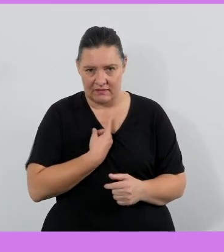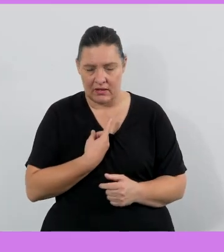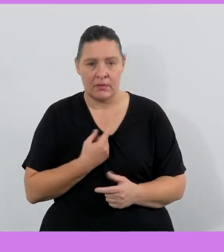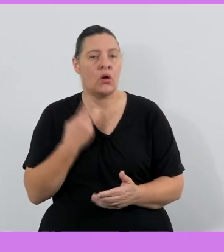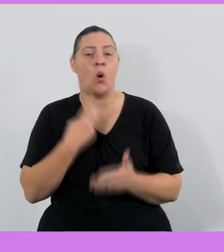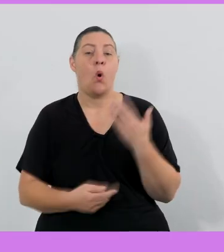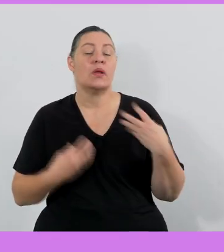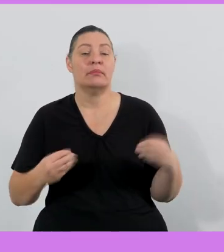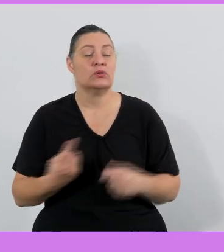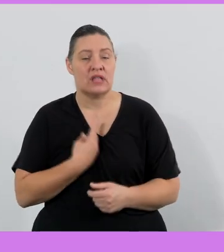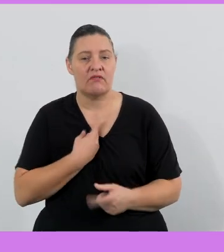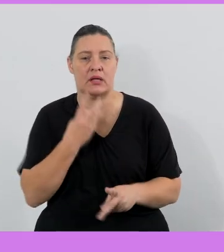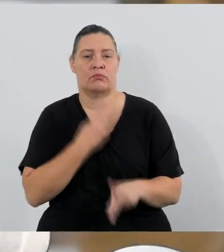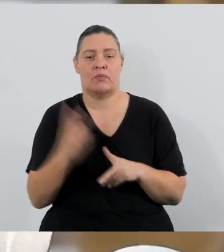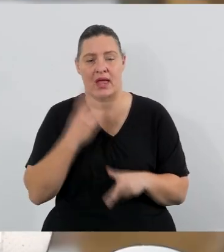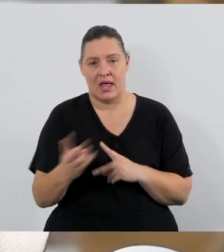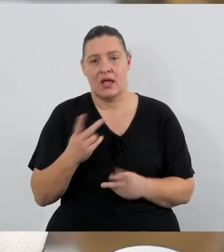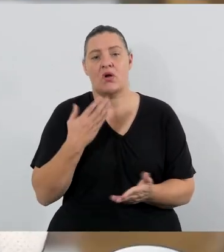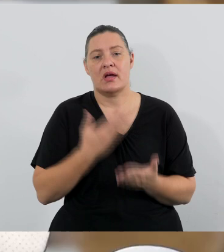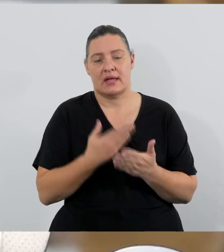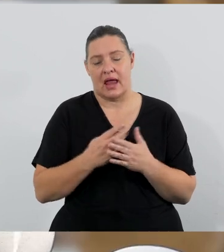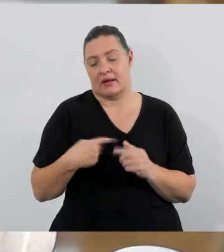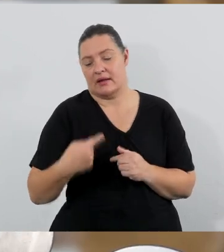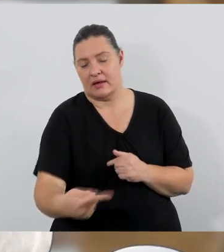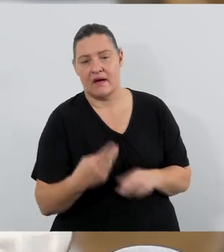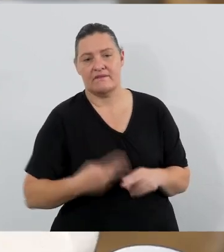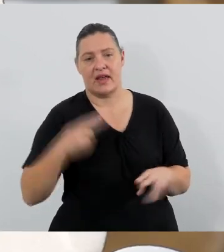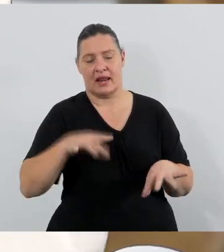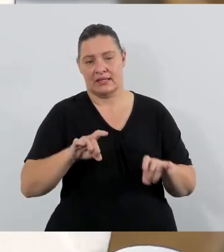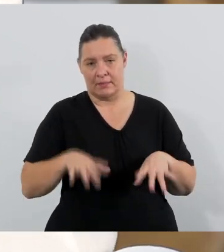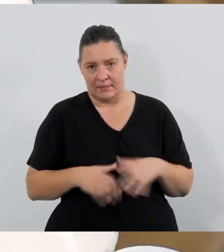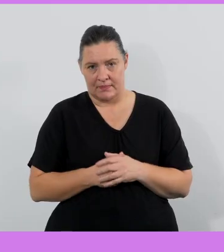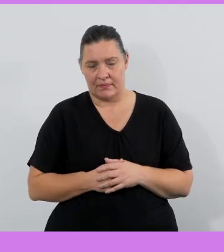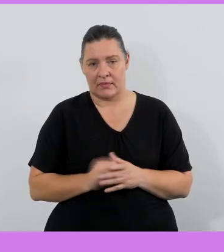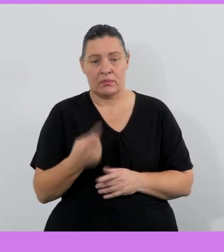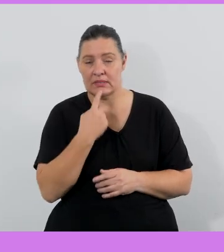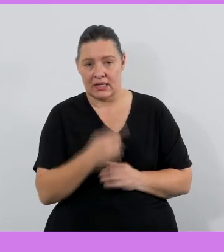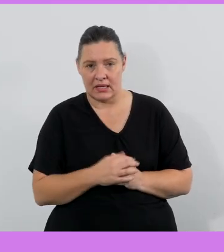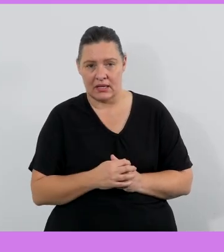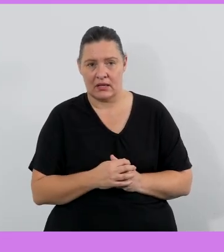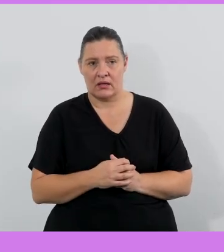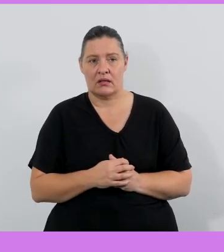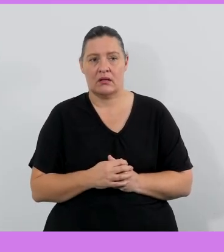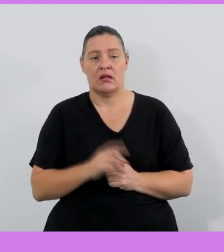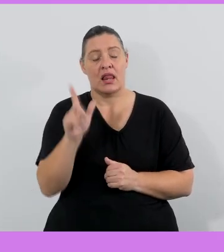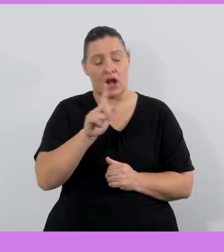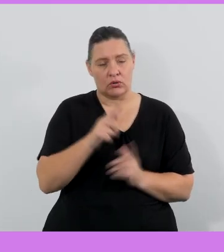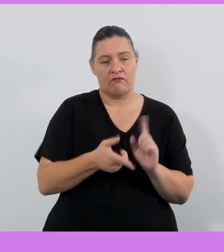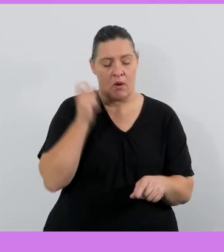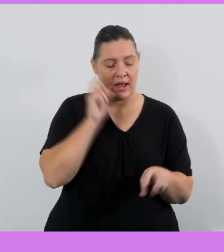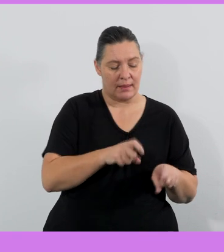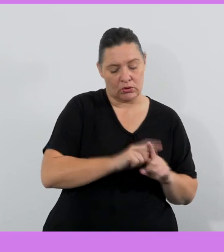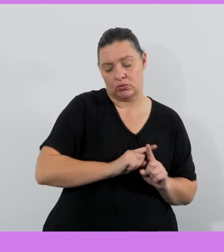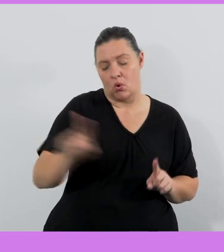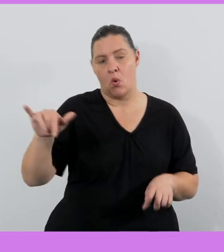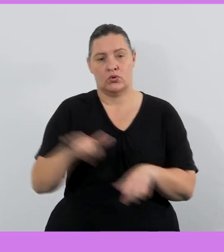not only to keep you busy, but to prepare you for your upcoming or final exams. So I'm saying here, Karabo needs to travel from Cape Town